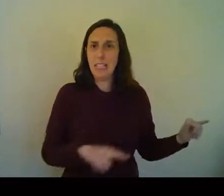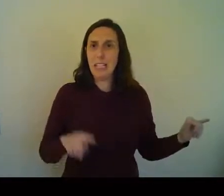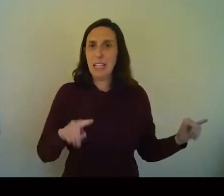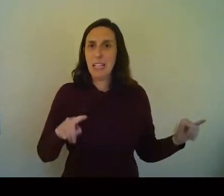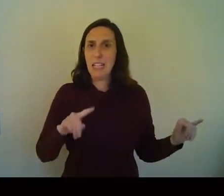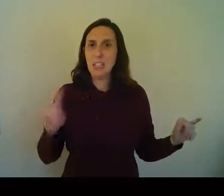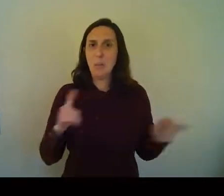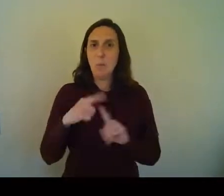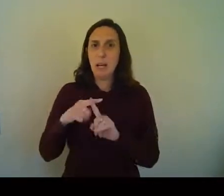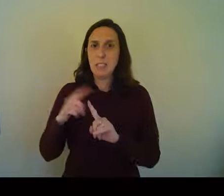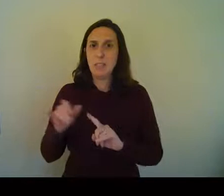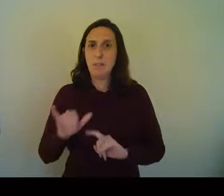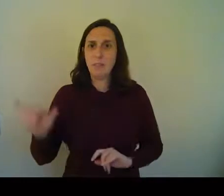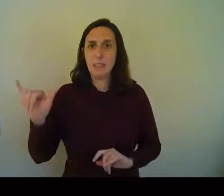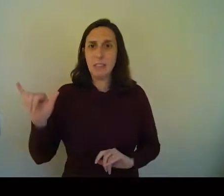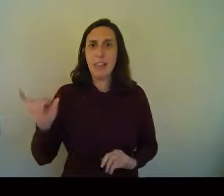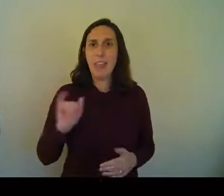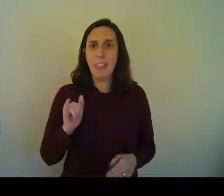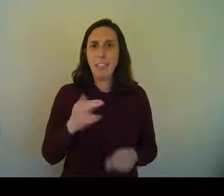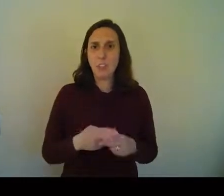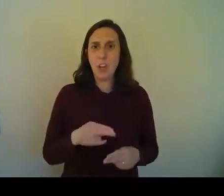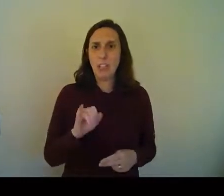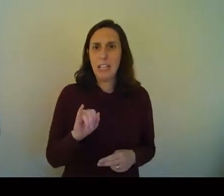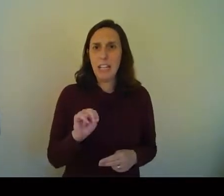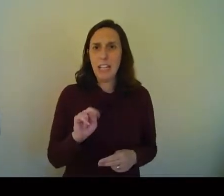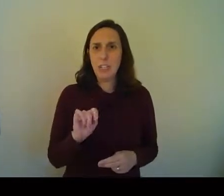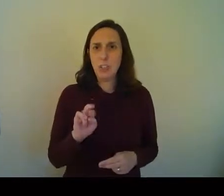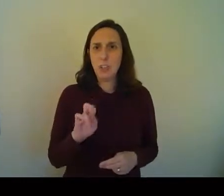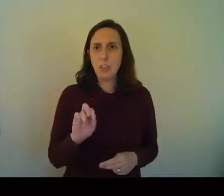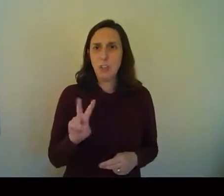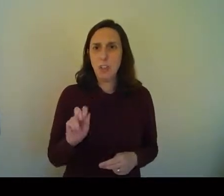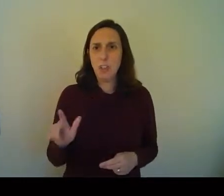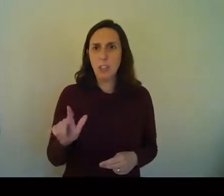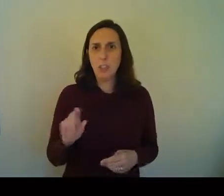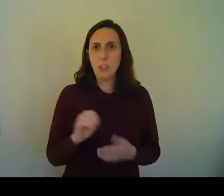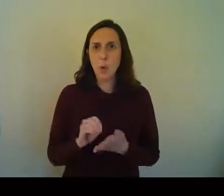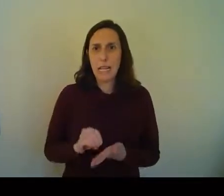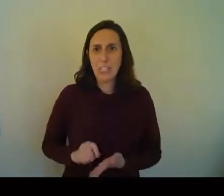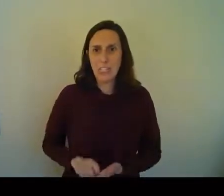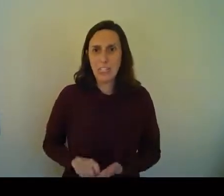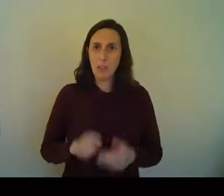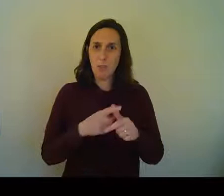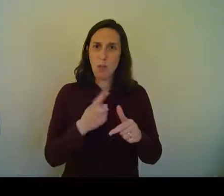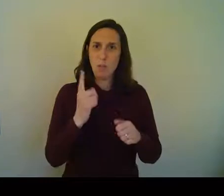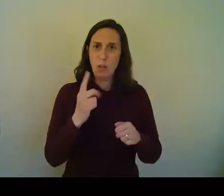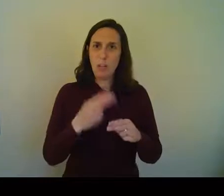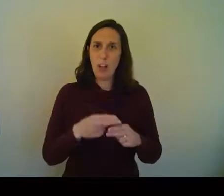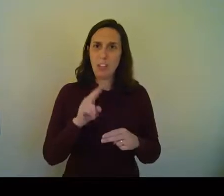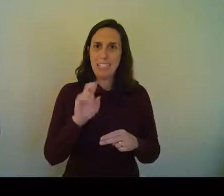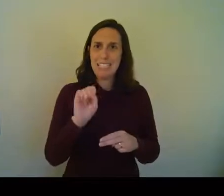notation, the interval notation, or the set notation. I'm happy,